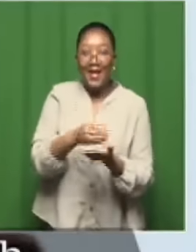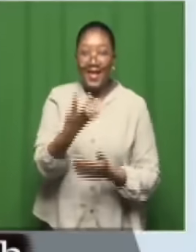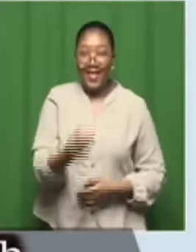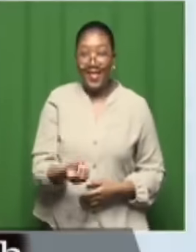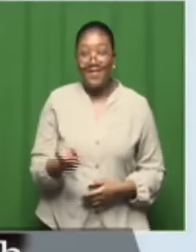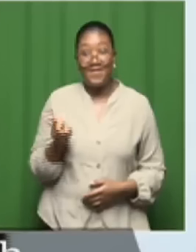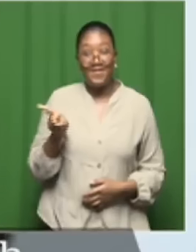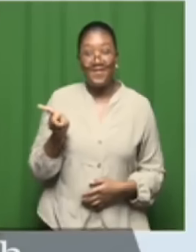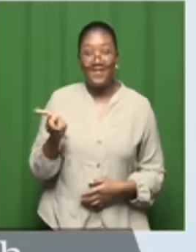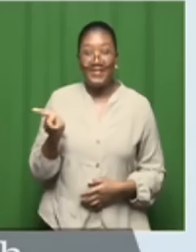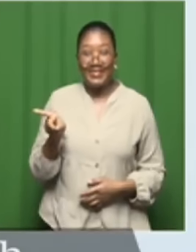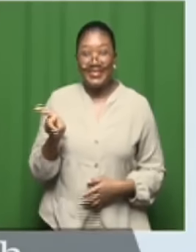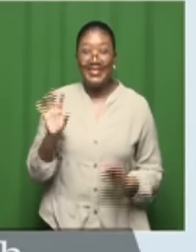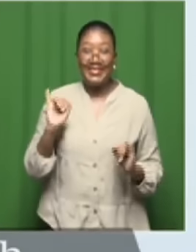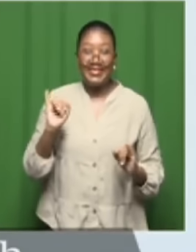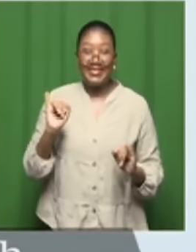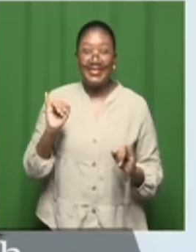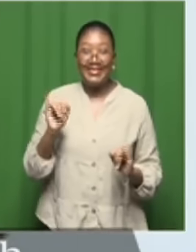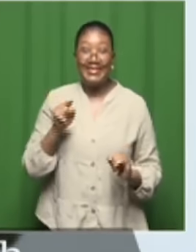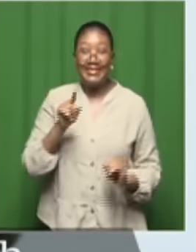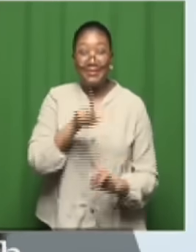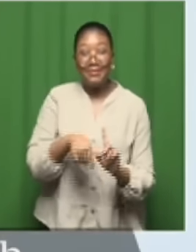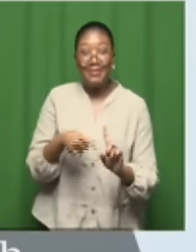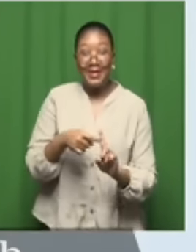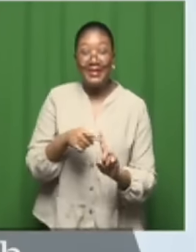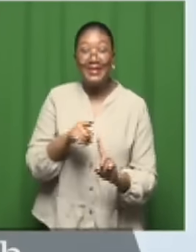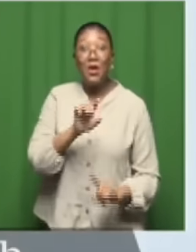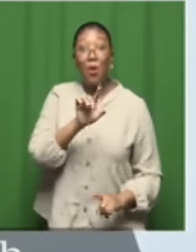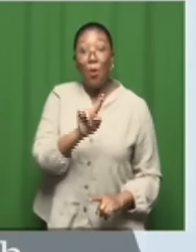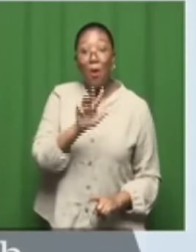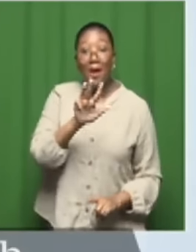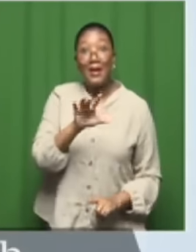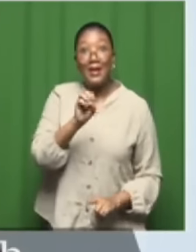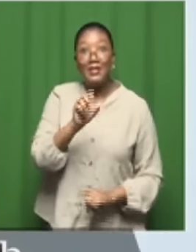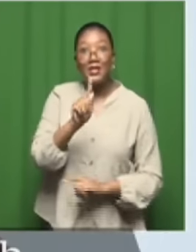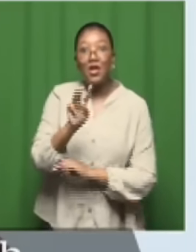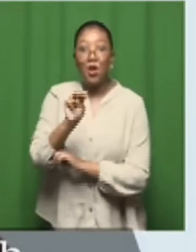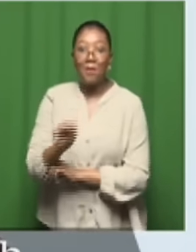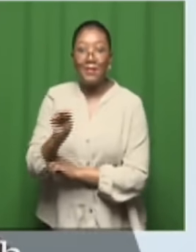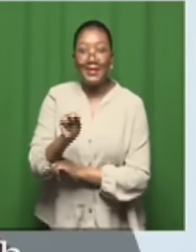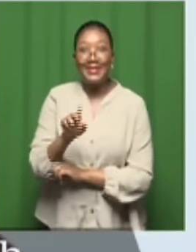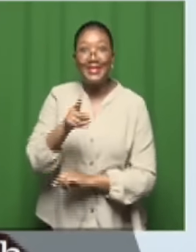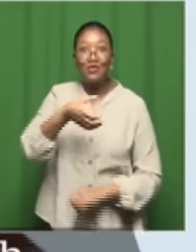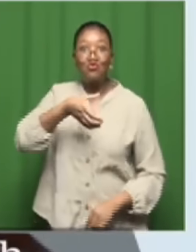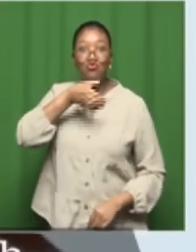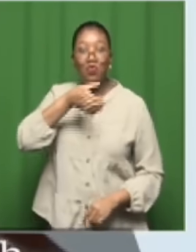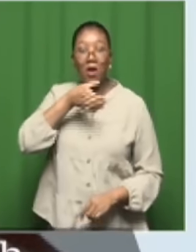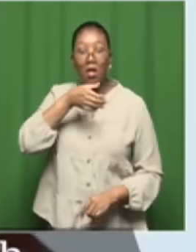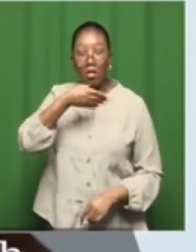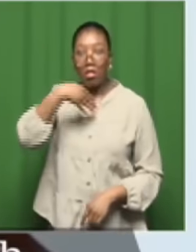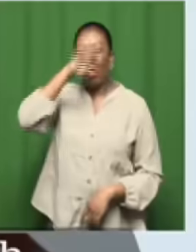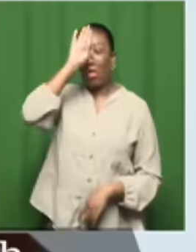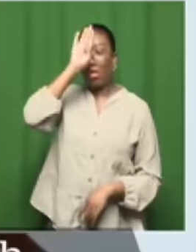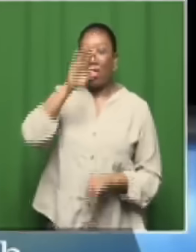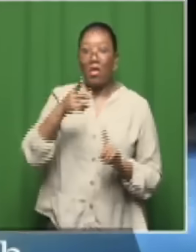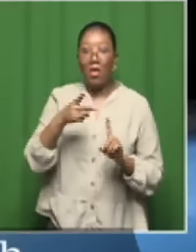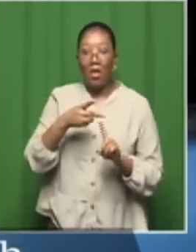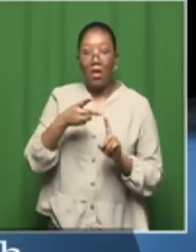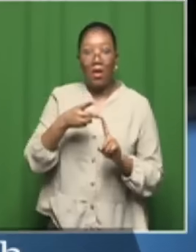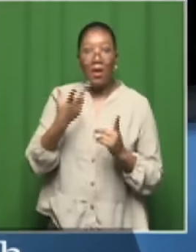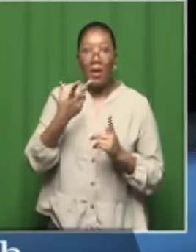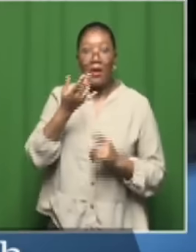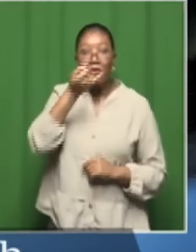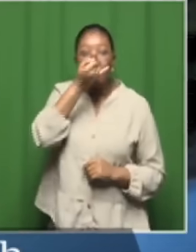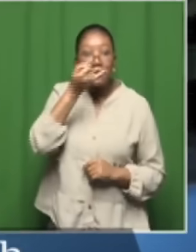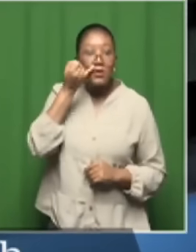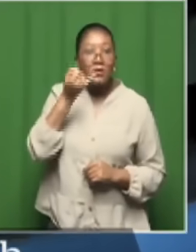to get. Now, this guy, 190 on the highway. He is drunk. He is high. And this is what we've